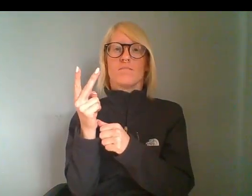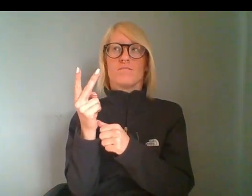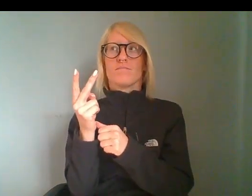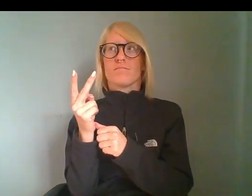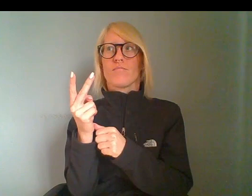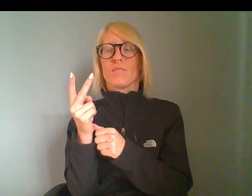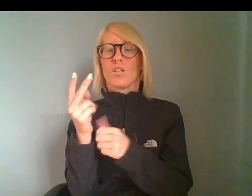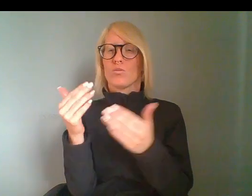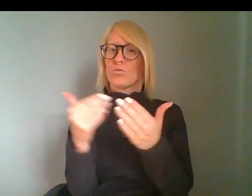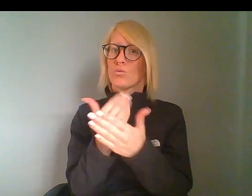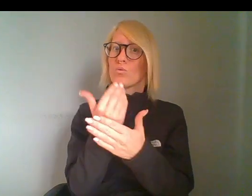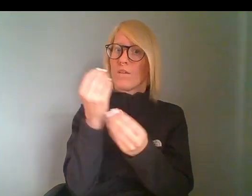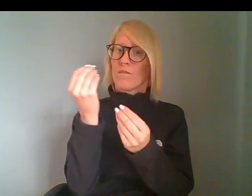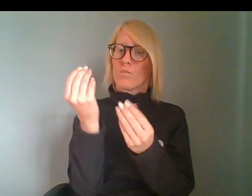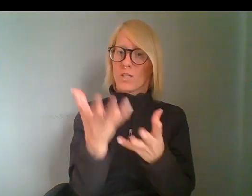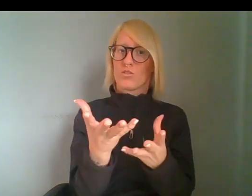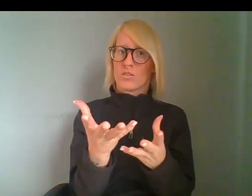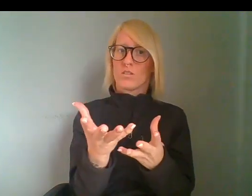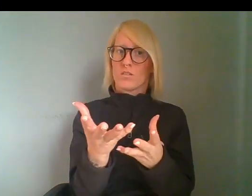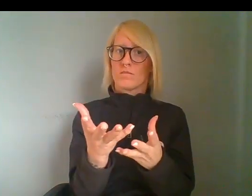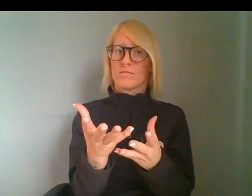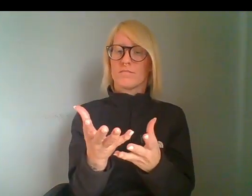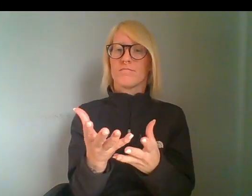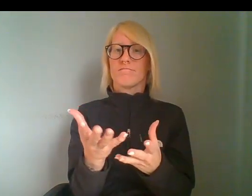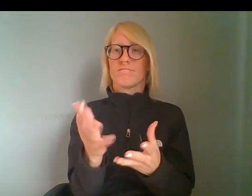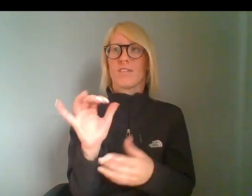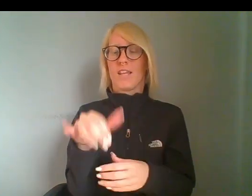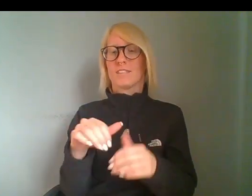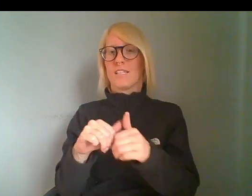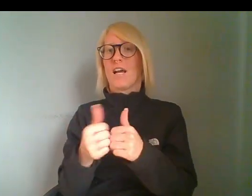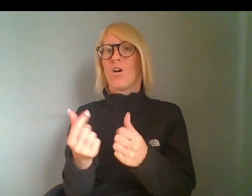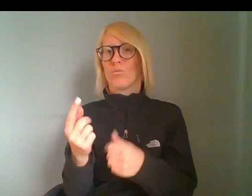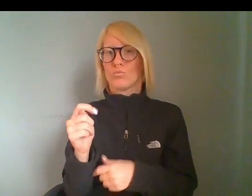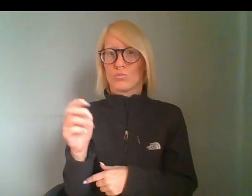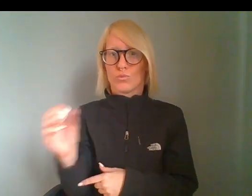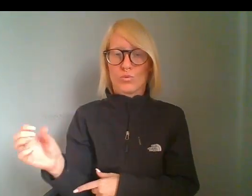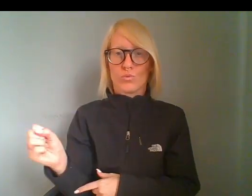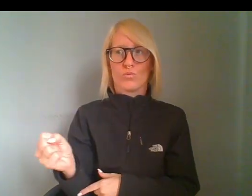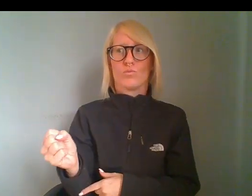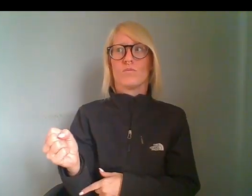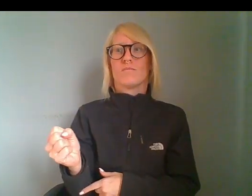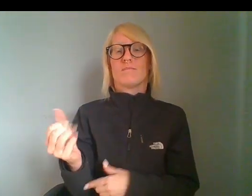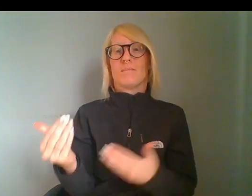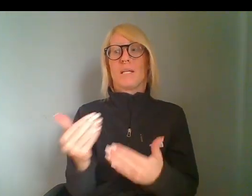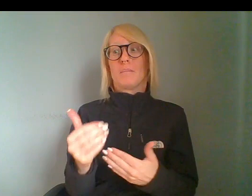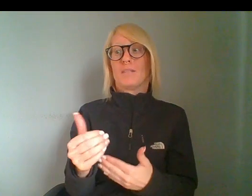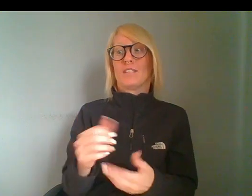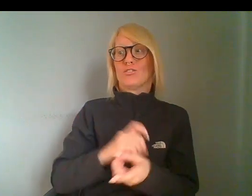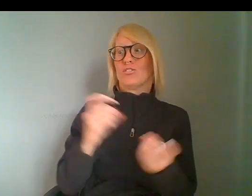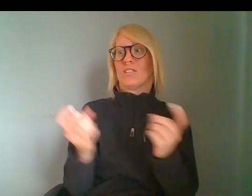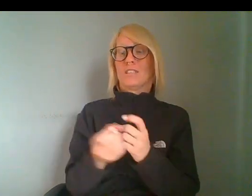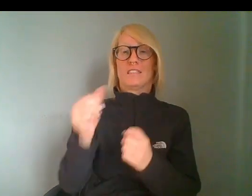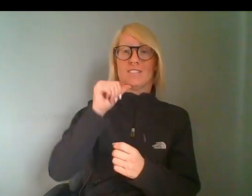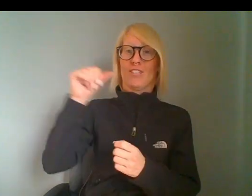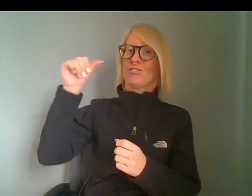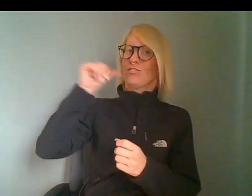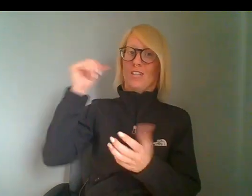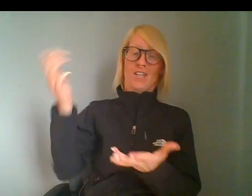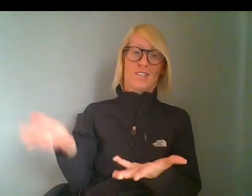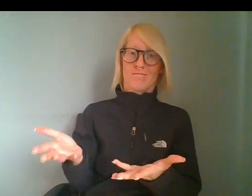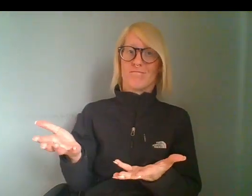that's something, again, I didn't put any how-tos in there because it's probably changed since yesterday on what to check. It's just to